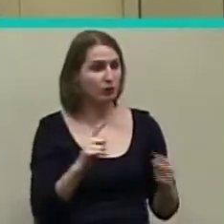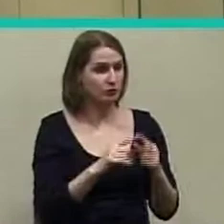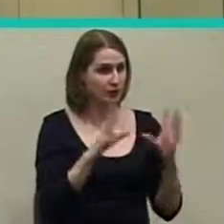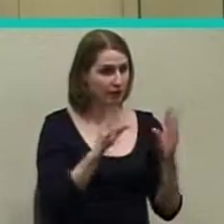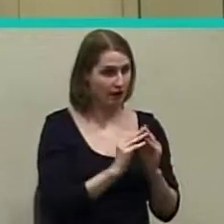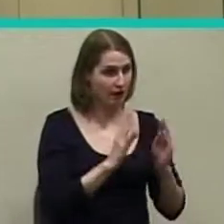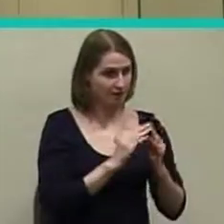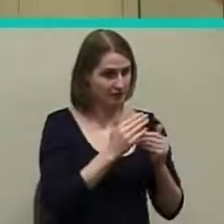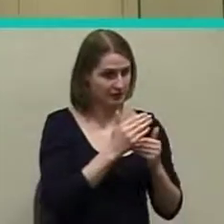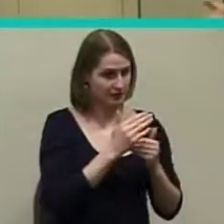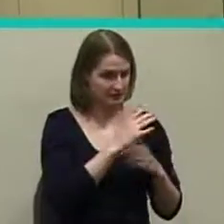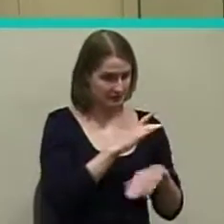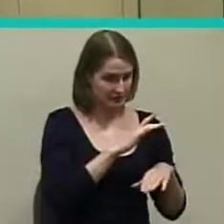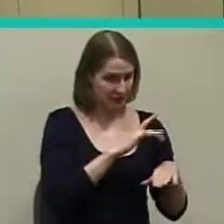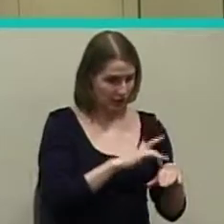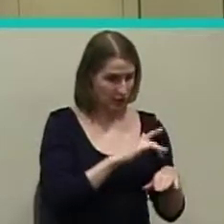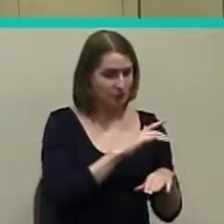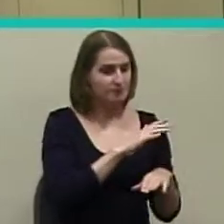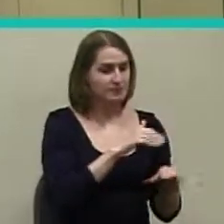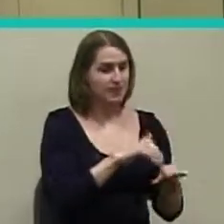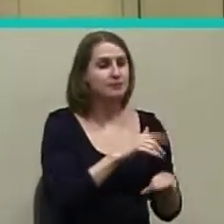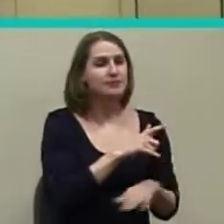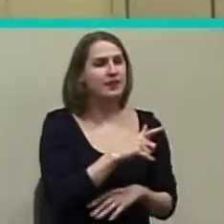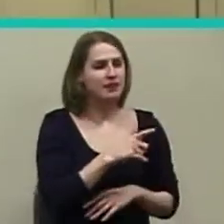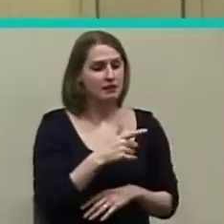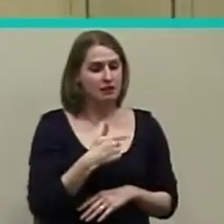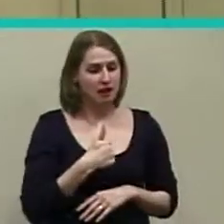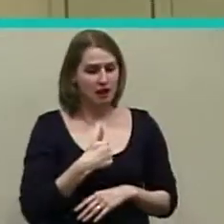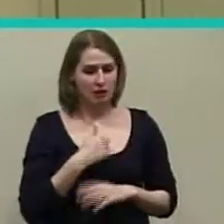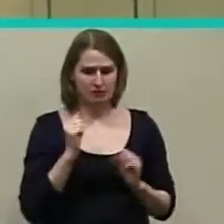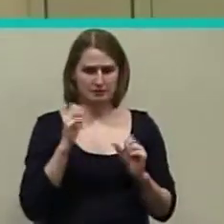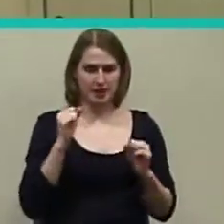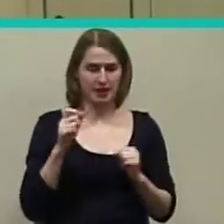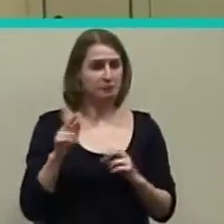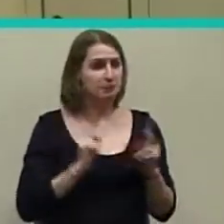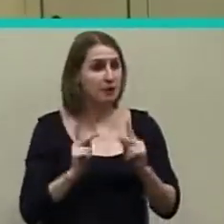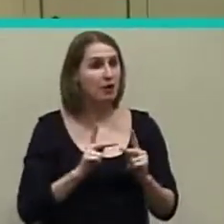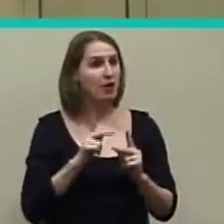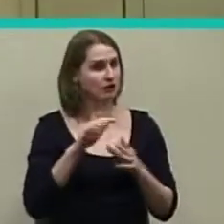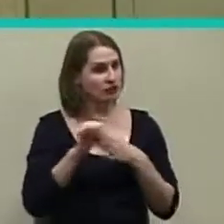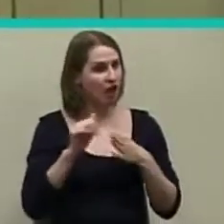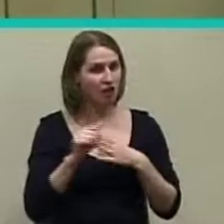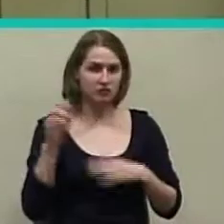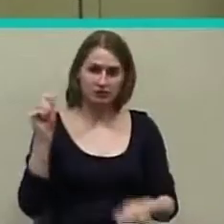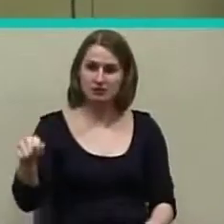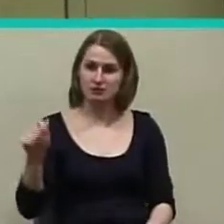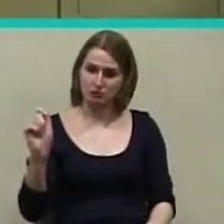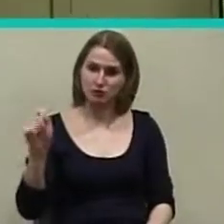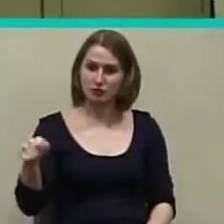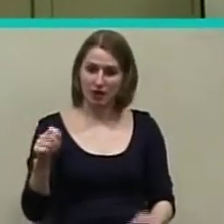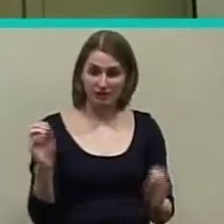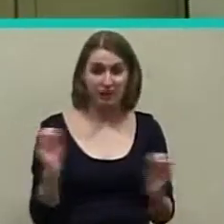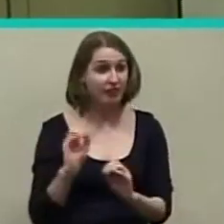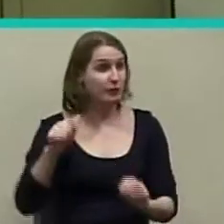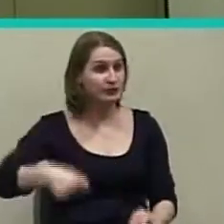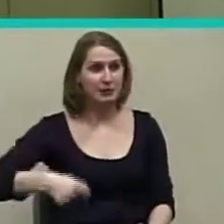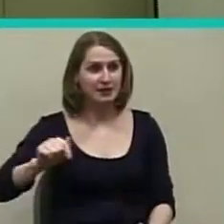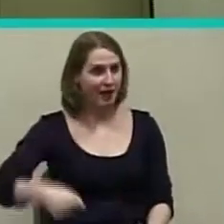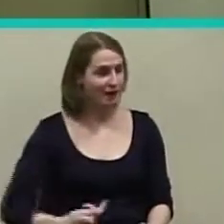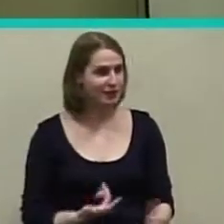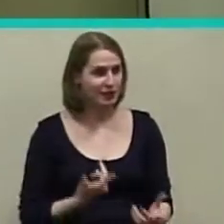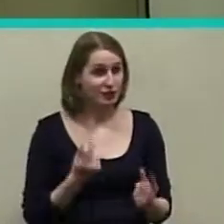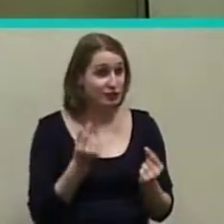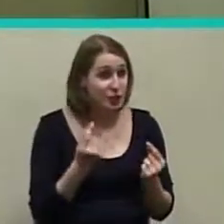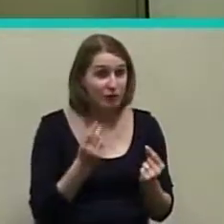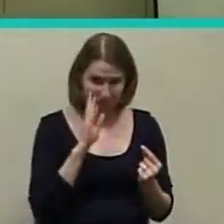center. And you know what amazed me? There were people there, Jill, who were putting dollars in machines, pushing buttons, and nothing was coming out. And you know what they would do? They